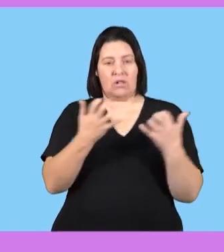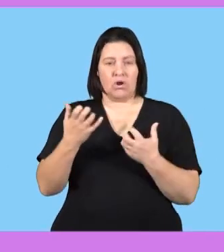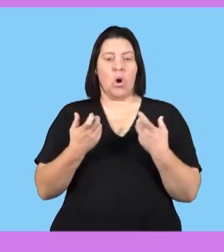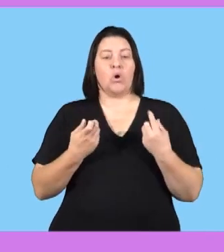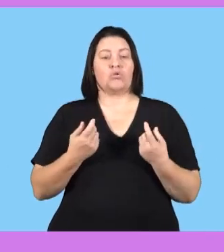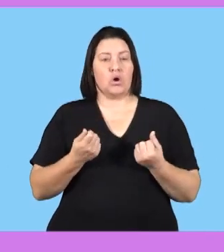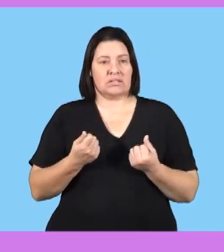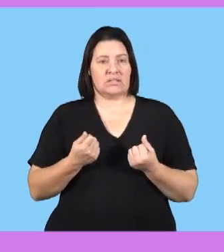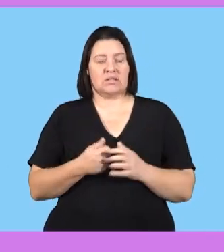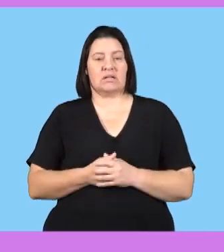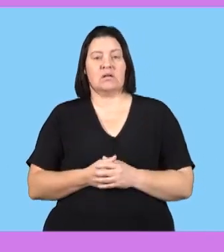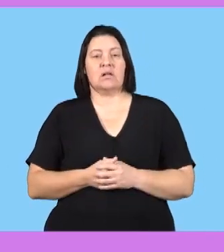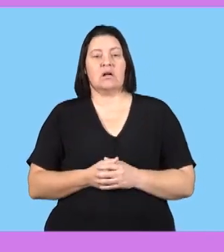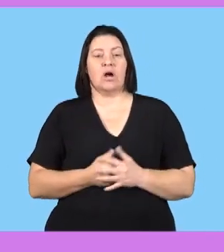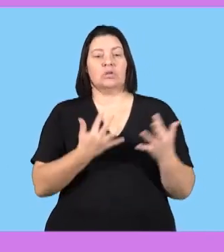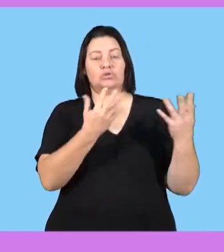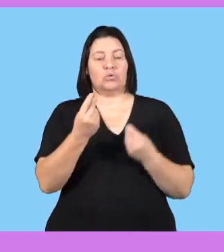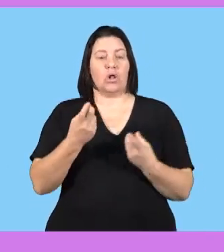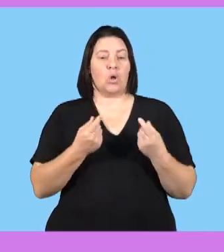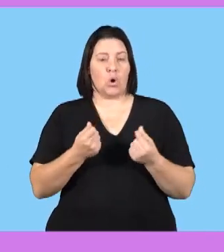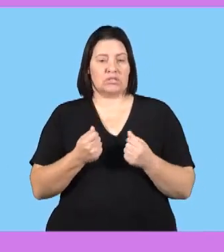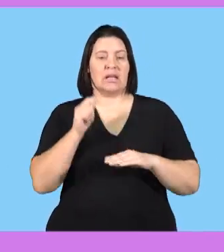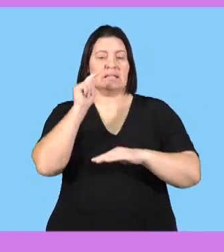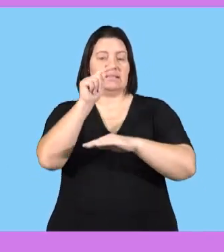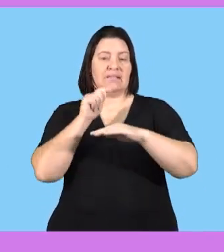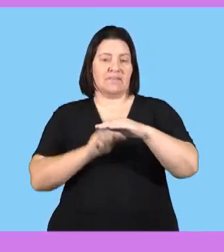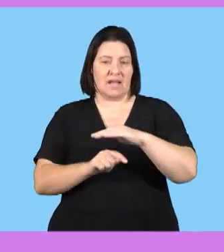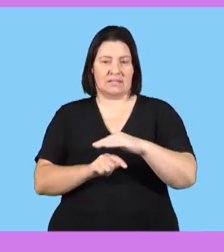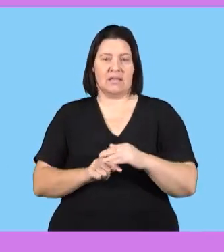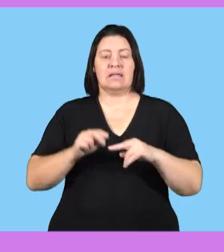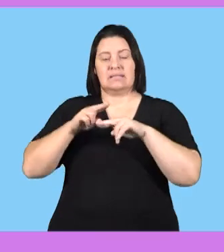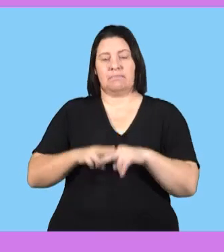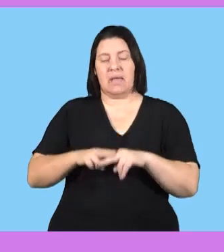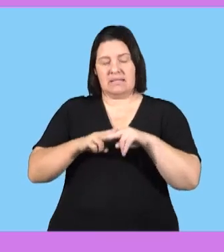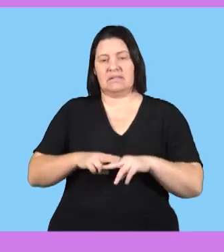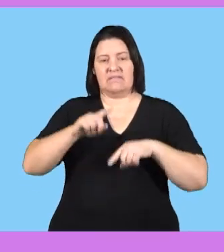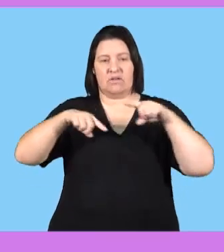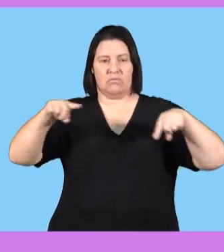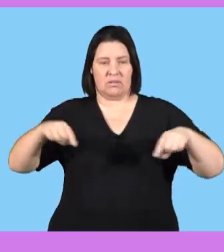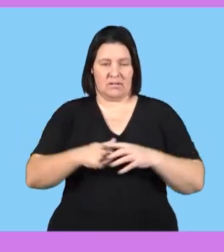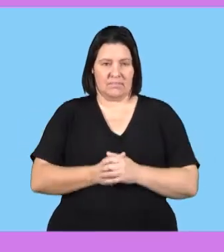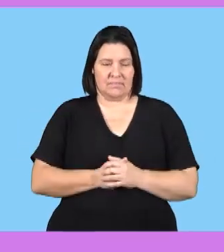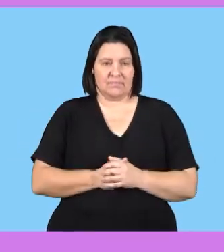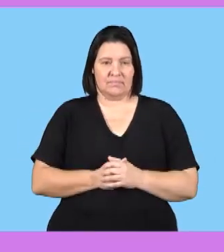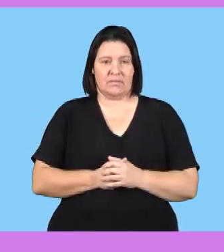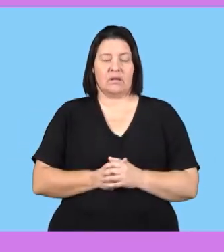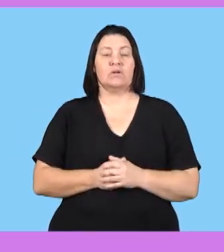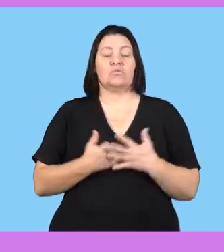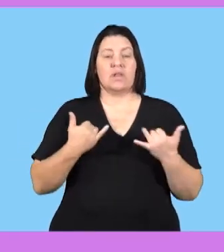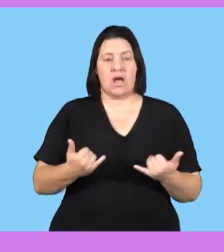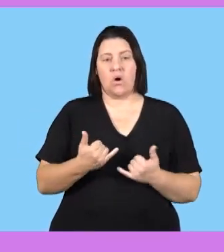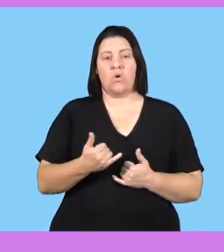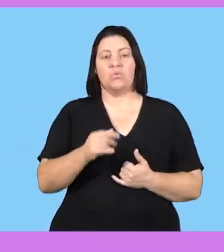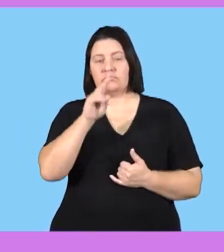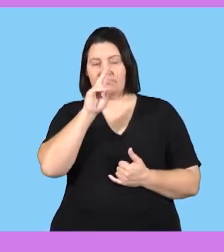the cost will be the total cost divided by the dependent variable. Now let us